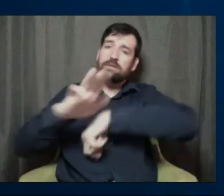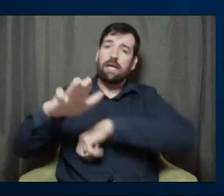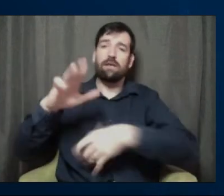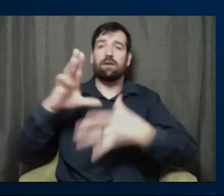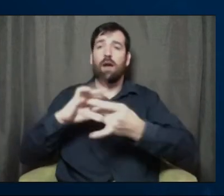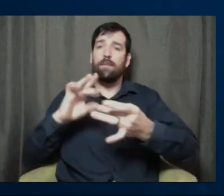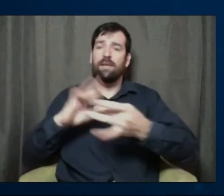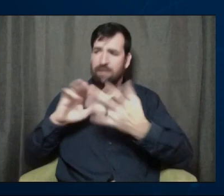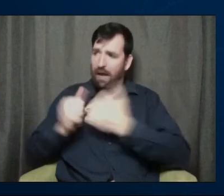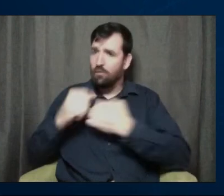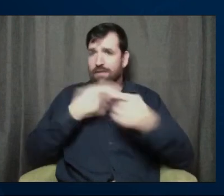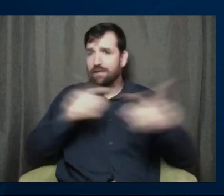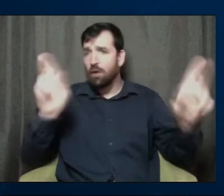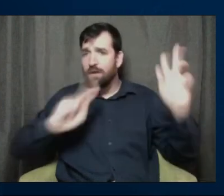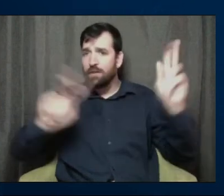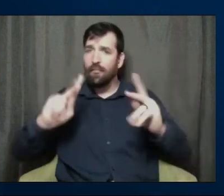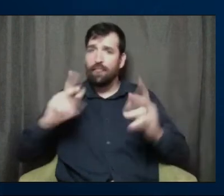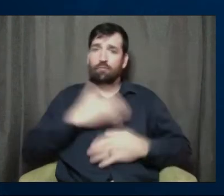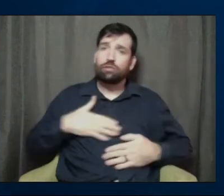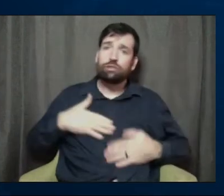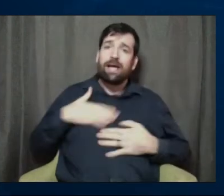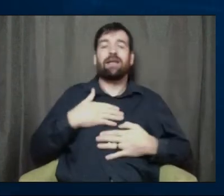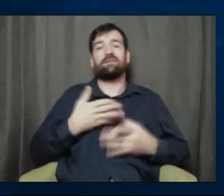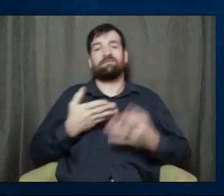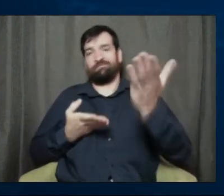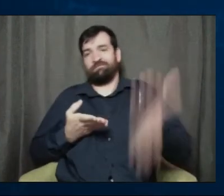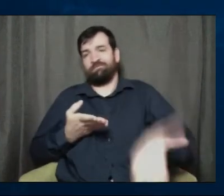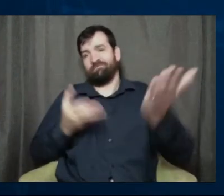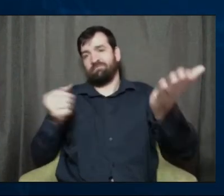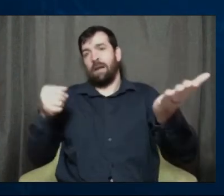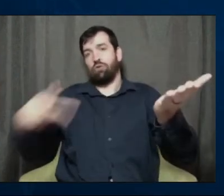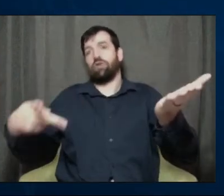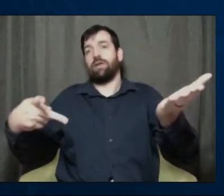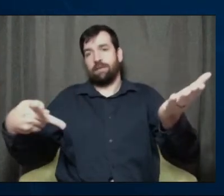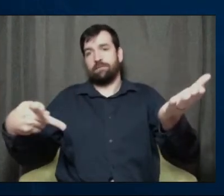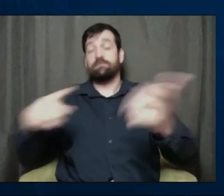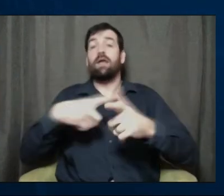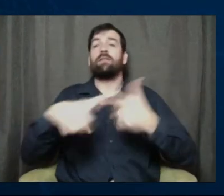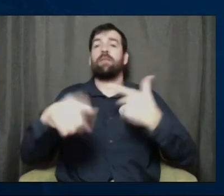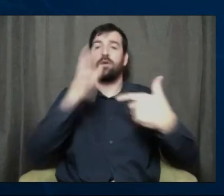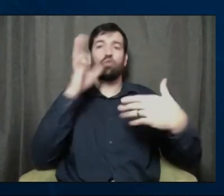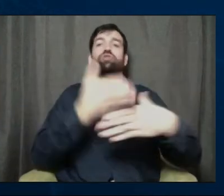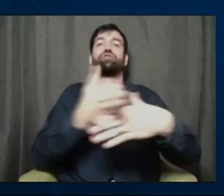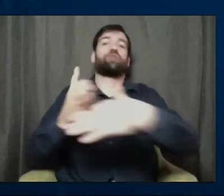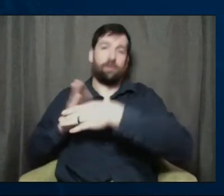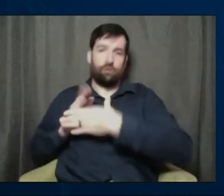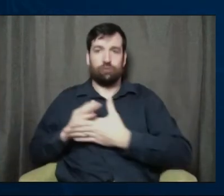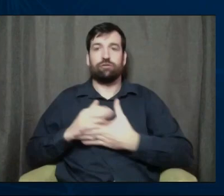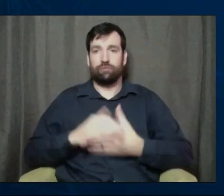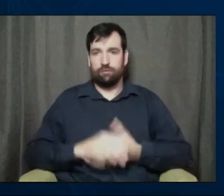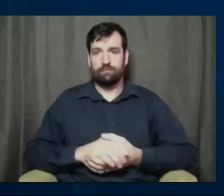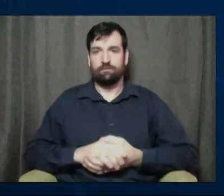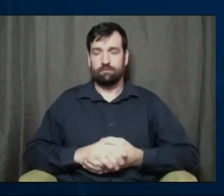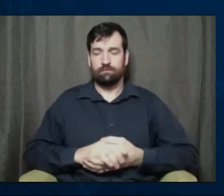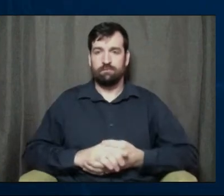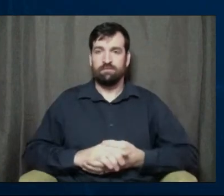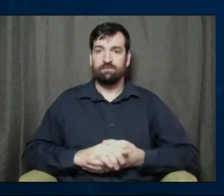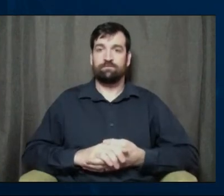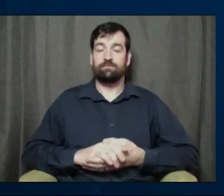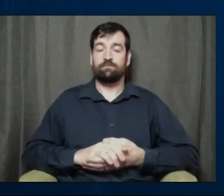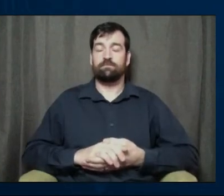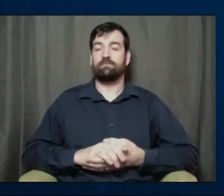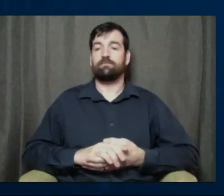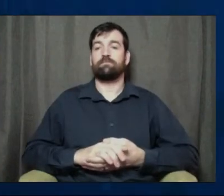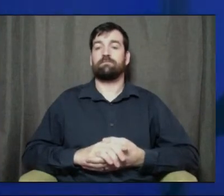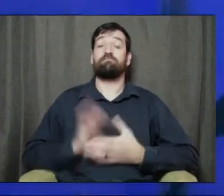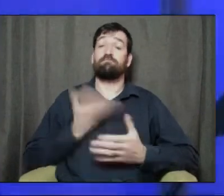people how much we appreciate them? And so we're going to give you that opportunity to do that. And then we're going to share your words of kindness to our healthcare community. And we